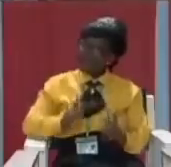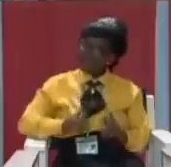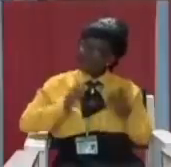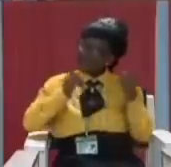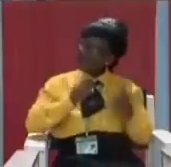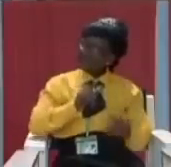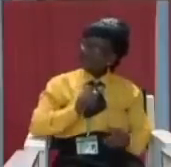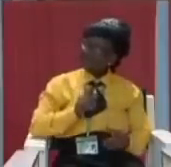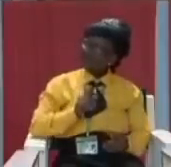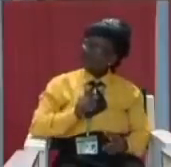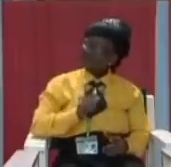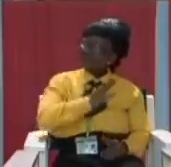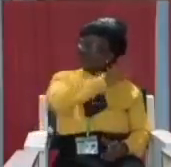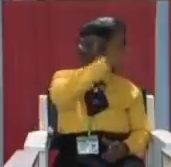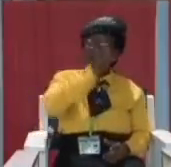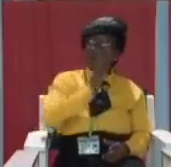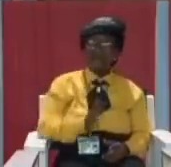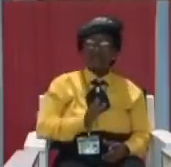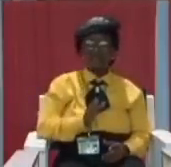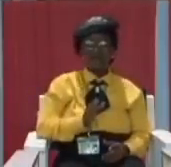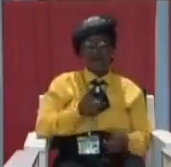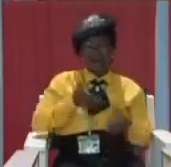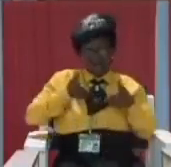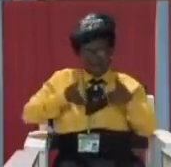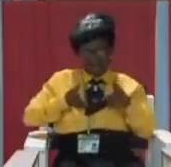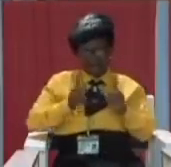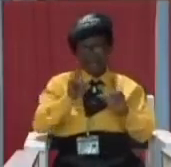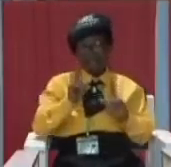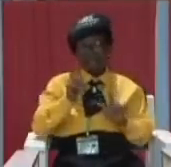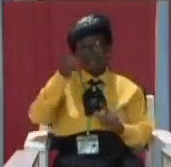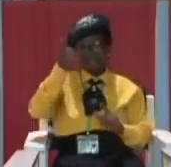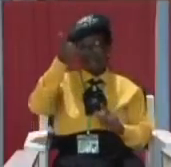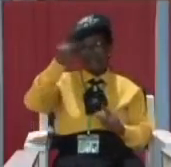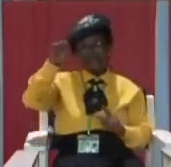Never let the fire go out